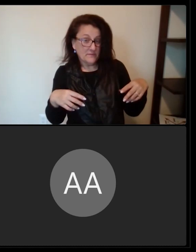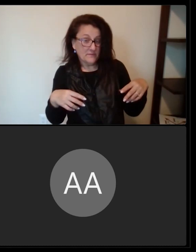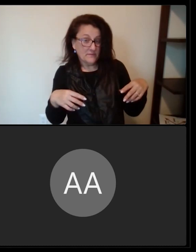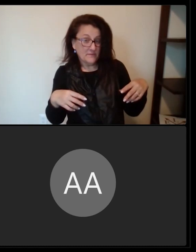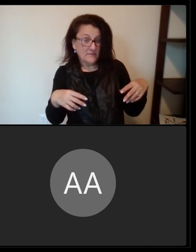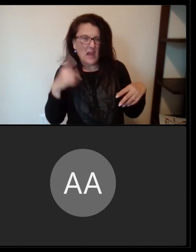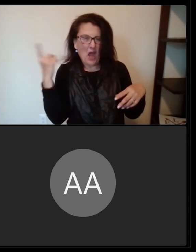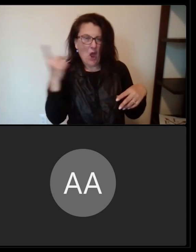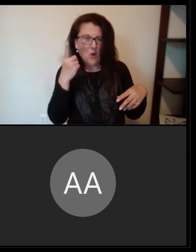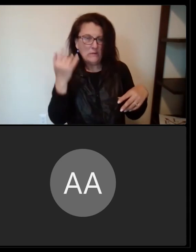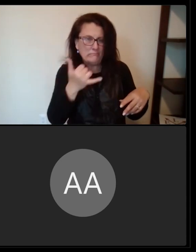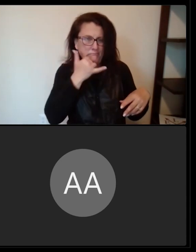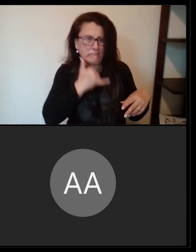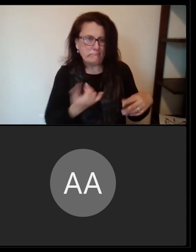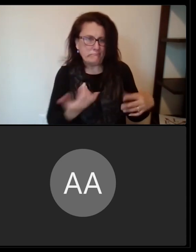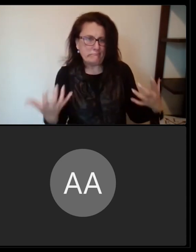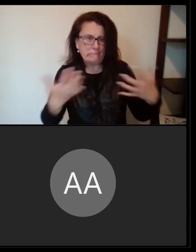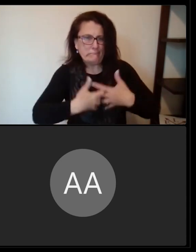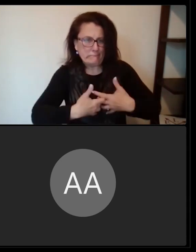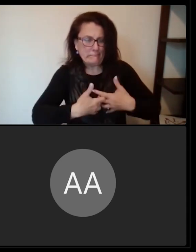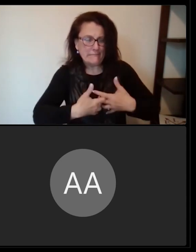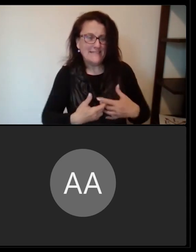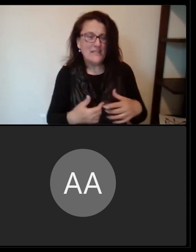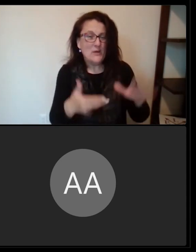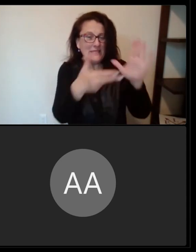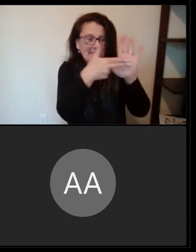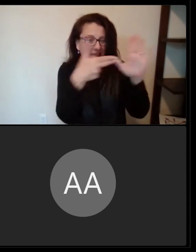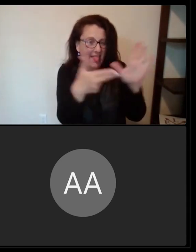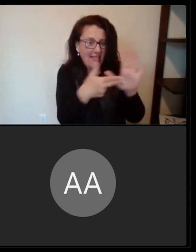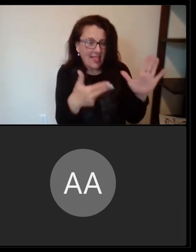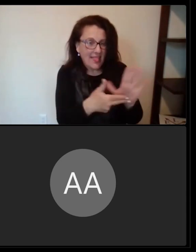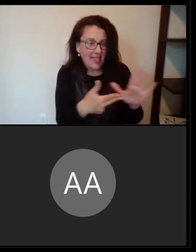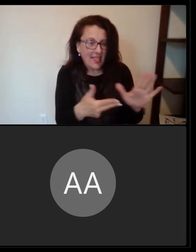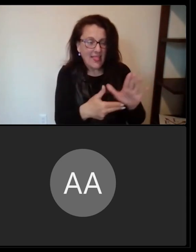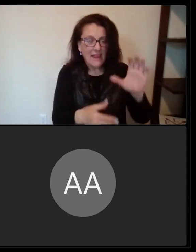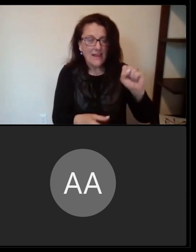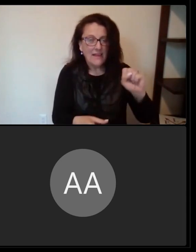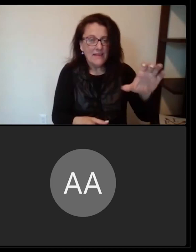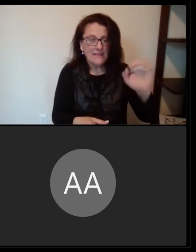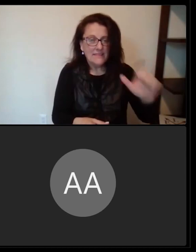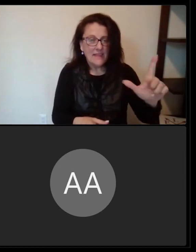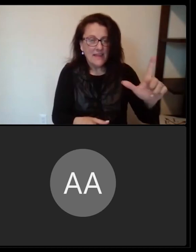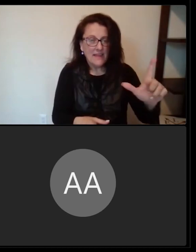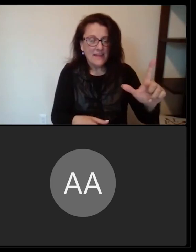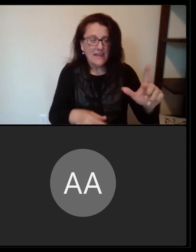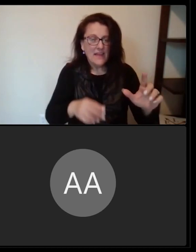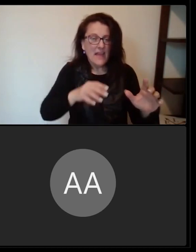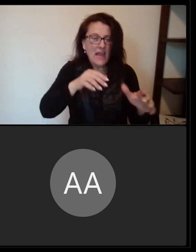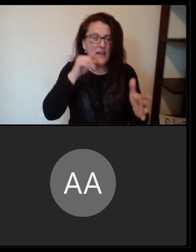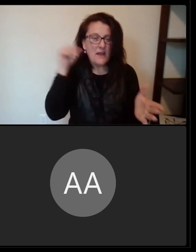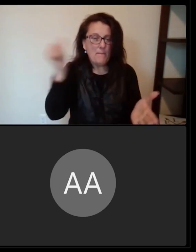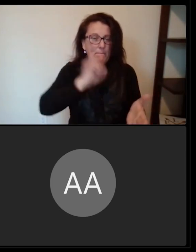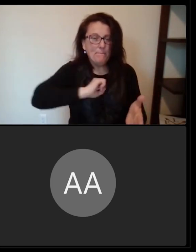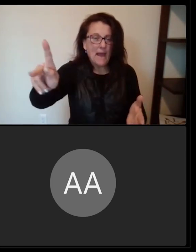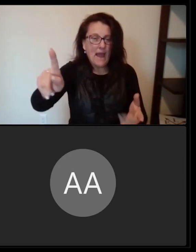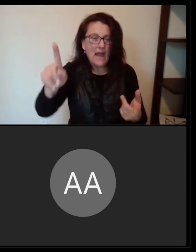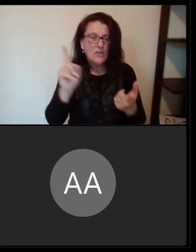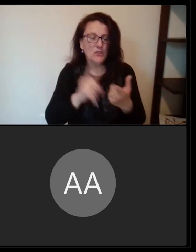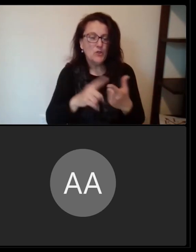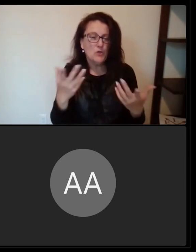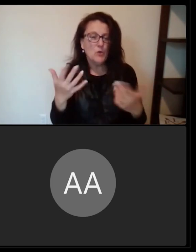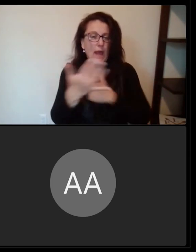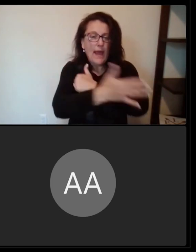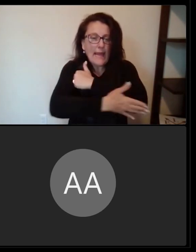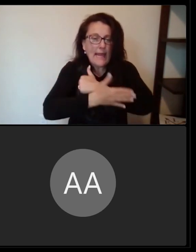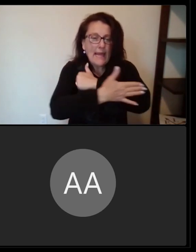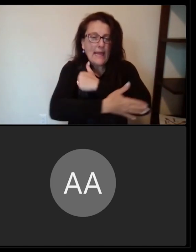always screw this one up, seal it up, send it right back to your board of elections, whether it's the county board of